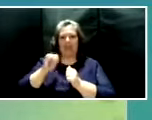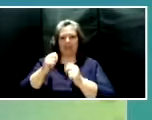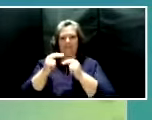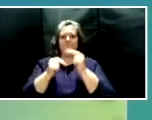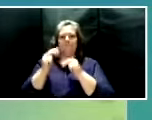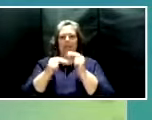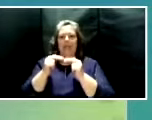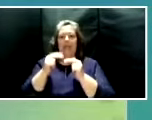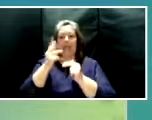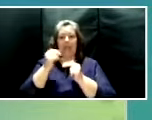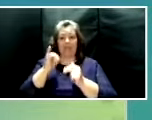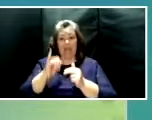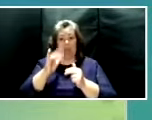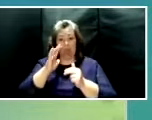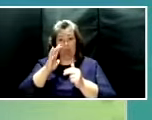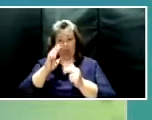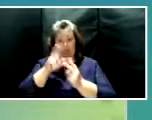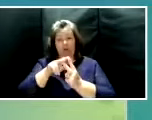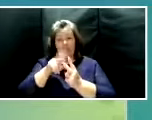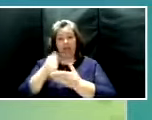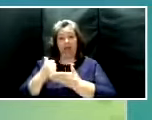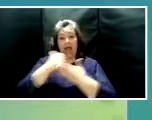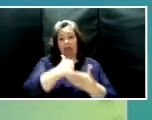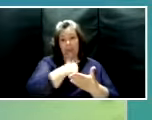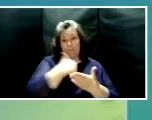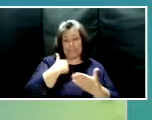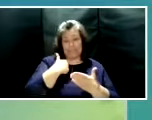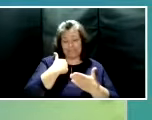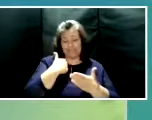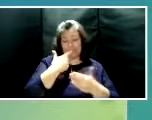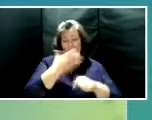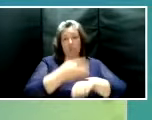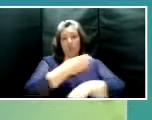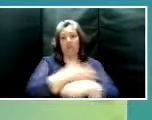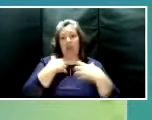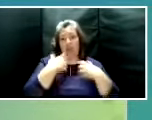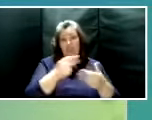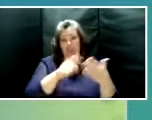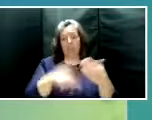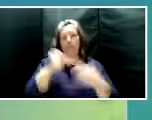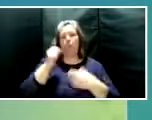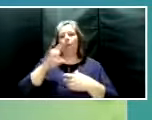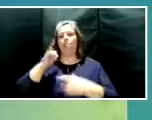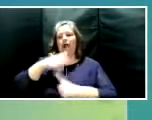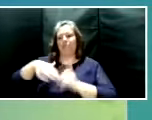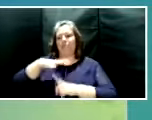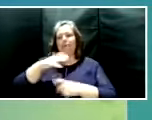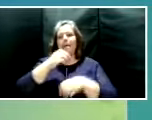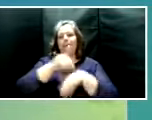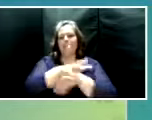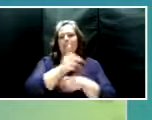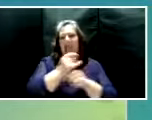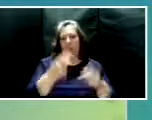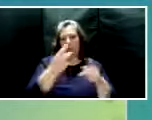up to either help us in our health outcome, help us improve our health outcomes, or make this worse. And